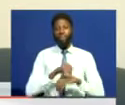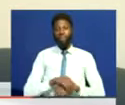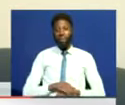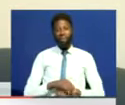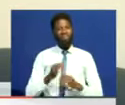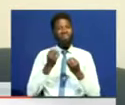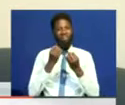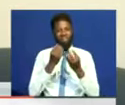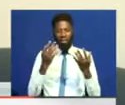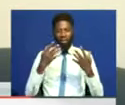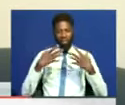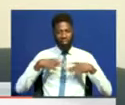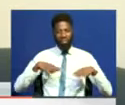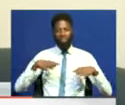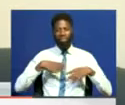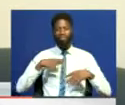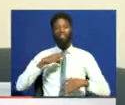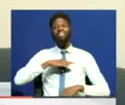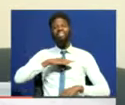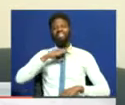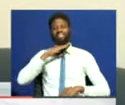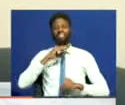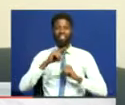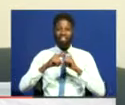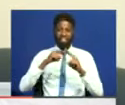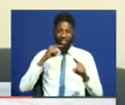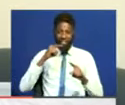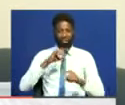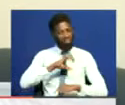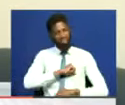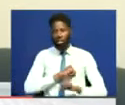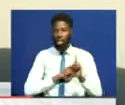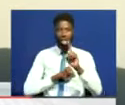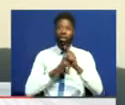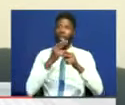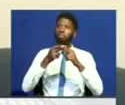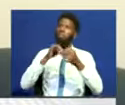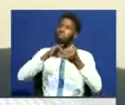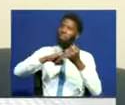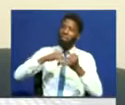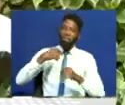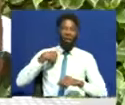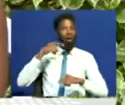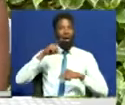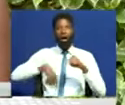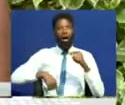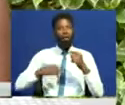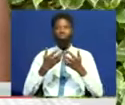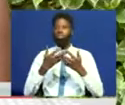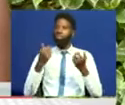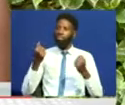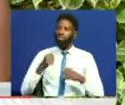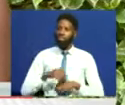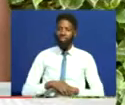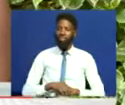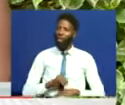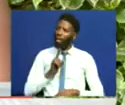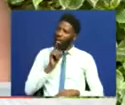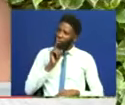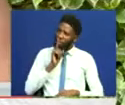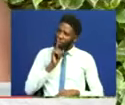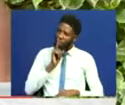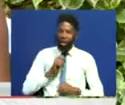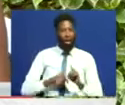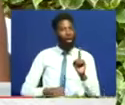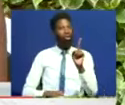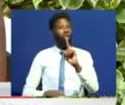sana wanakufa. Wanauliwa juu ya tijina nimeolewa. Siwezi toka kwa mume wangu. Stop keeping quiet, because